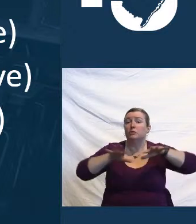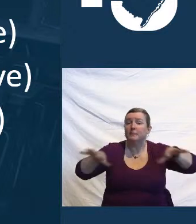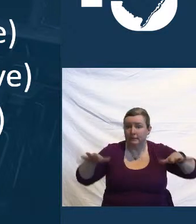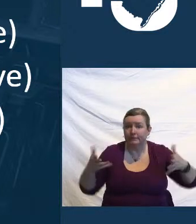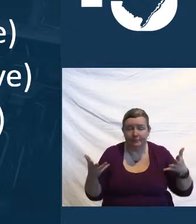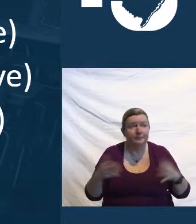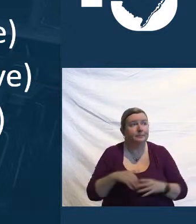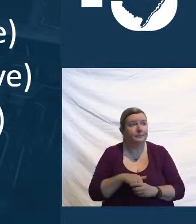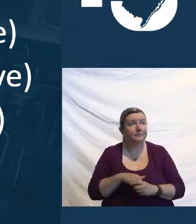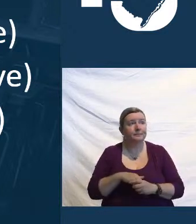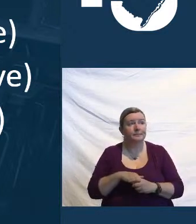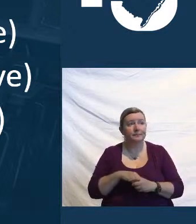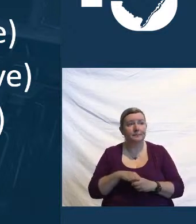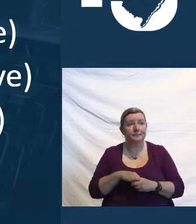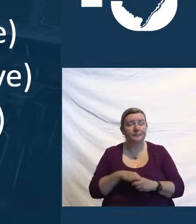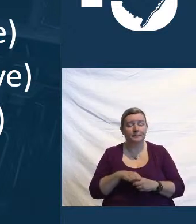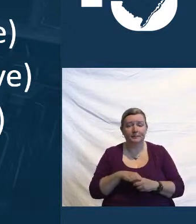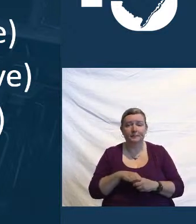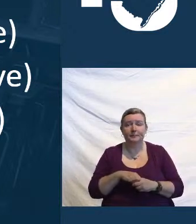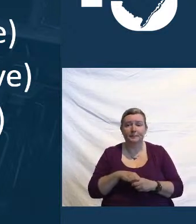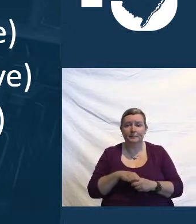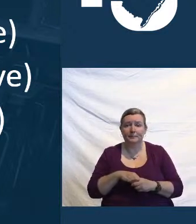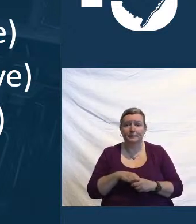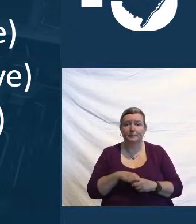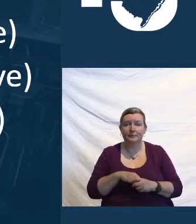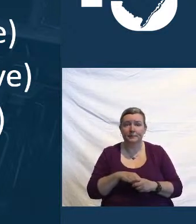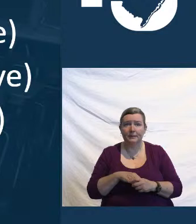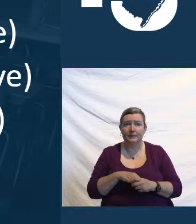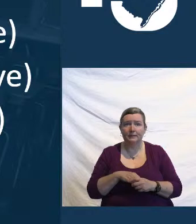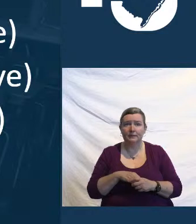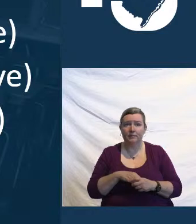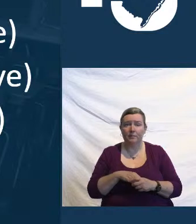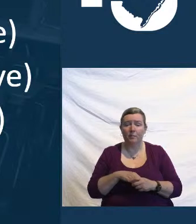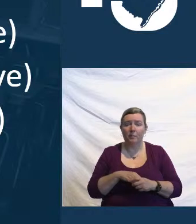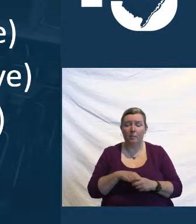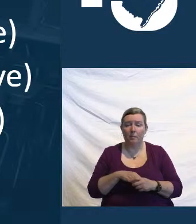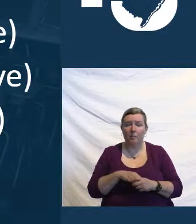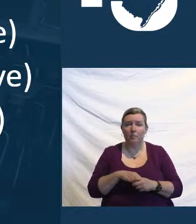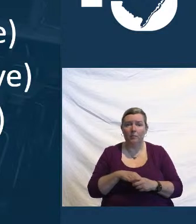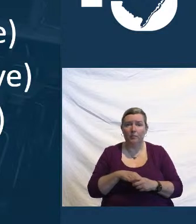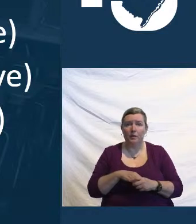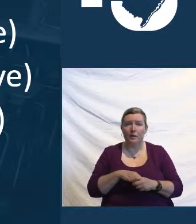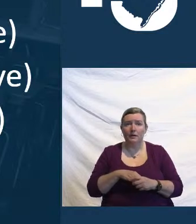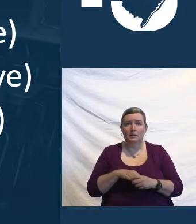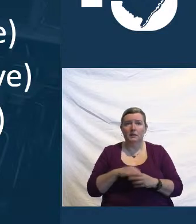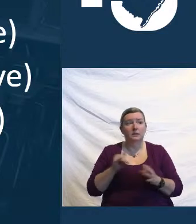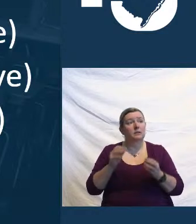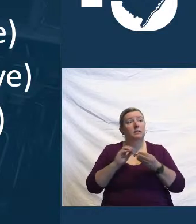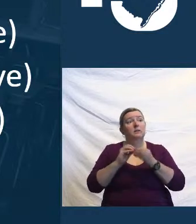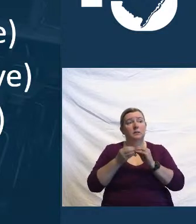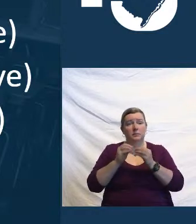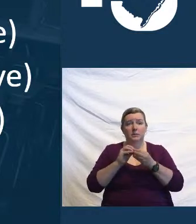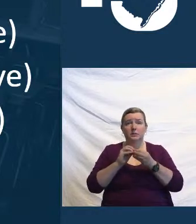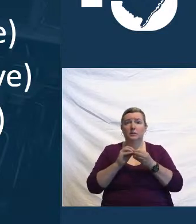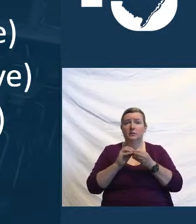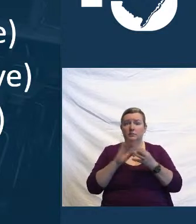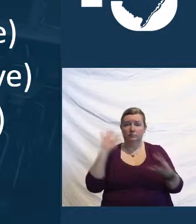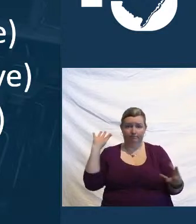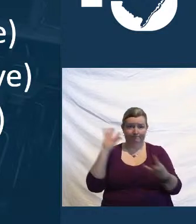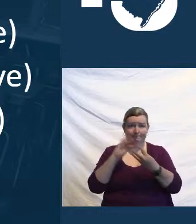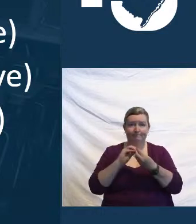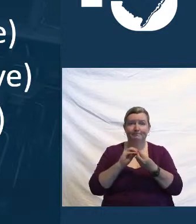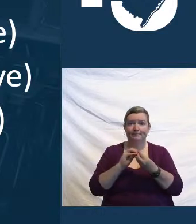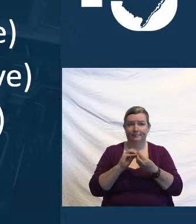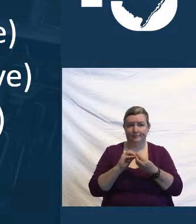as we weren't together last Wednesday. These numbers take us through last Monday, November